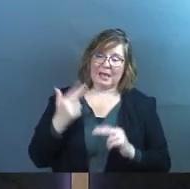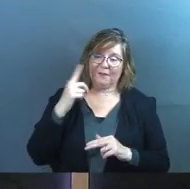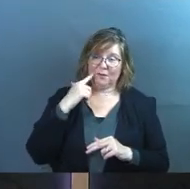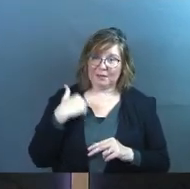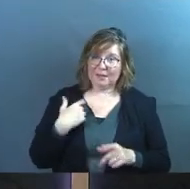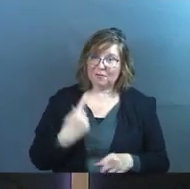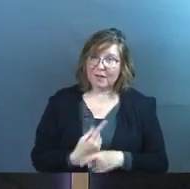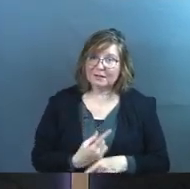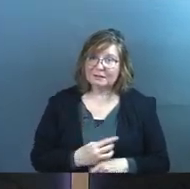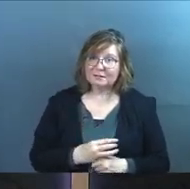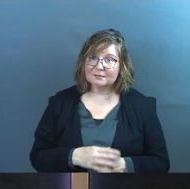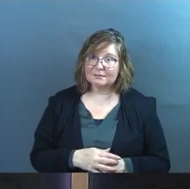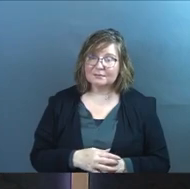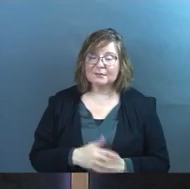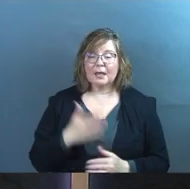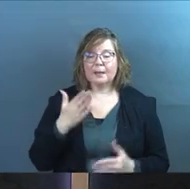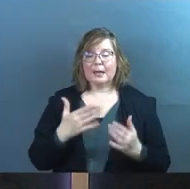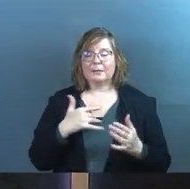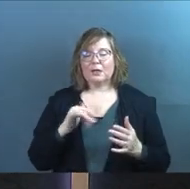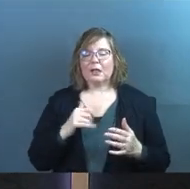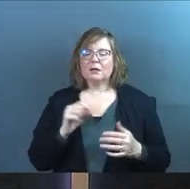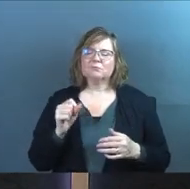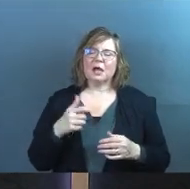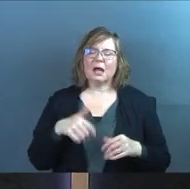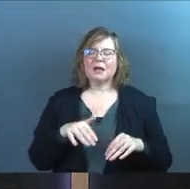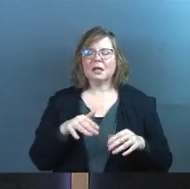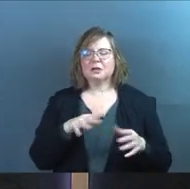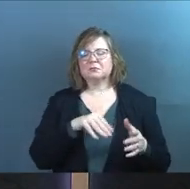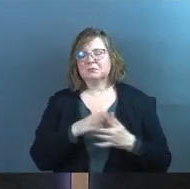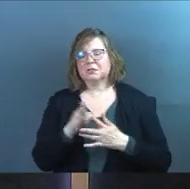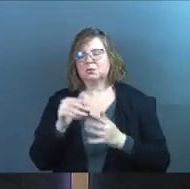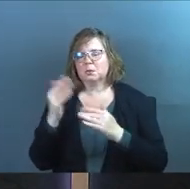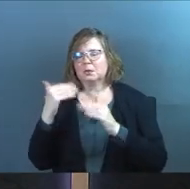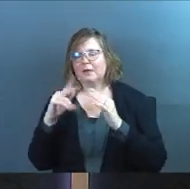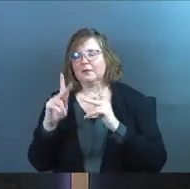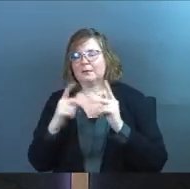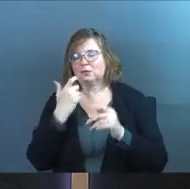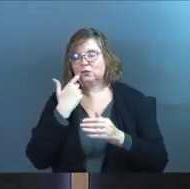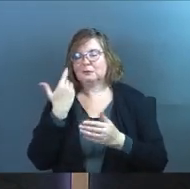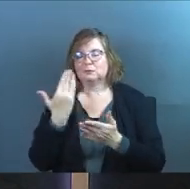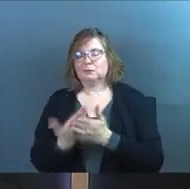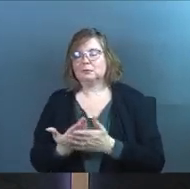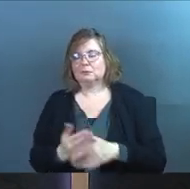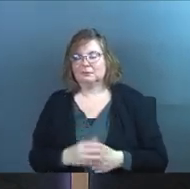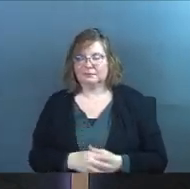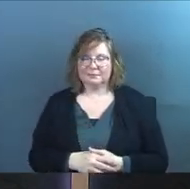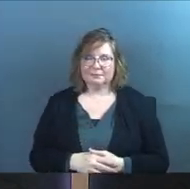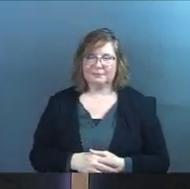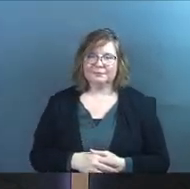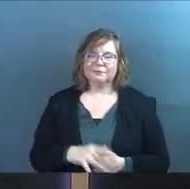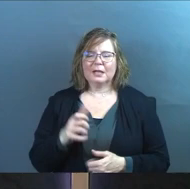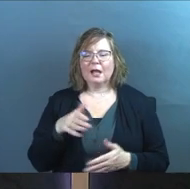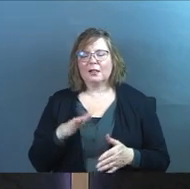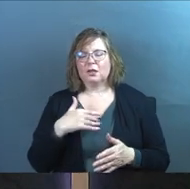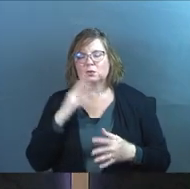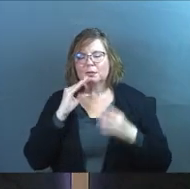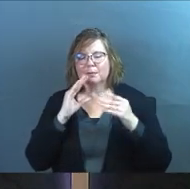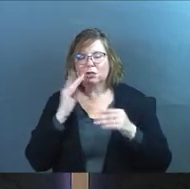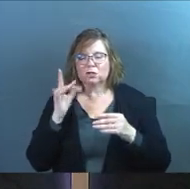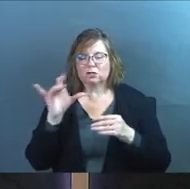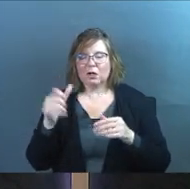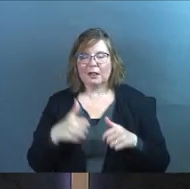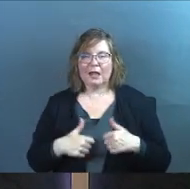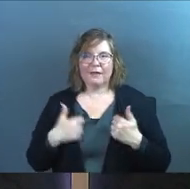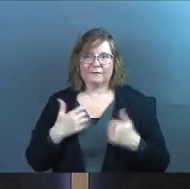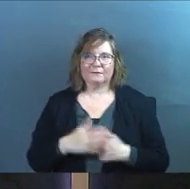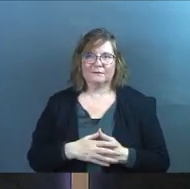for me, right? And maybe you're like, yeah, I'll let you slide into heaven to these people who are just coming in. Yeah, I'll let you experience eternal